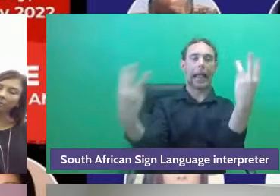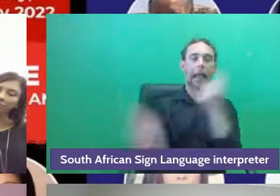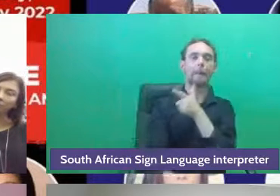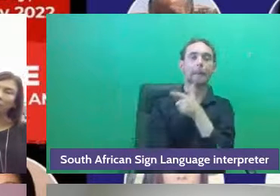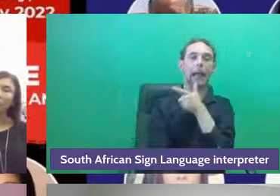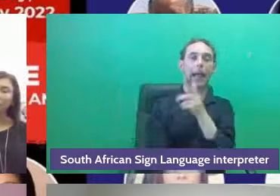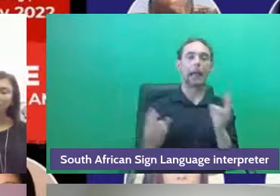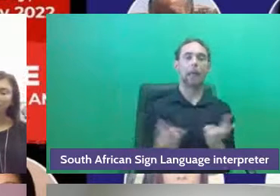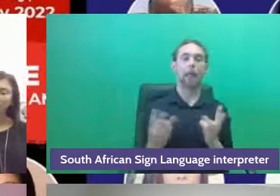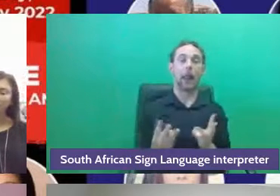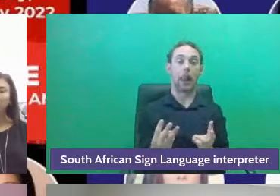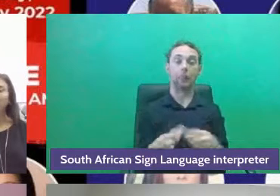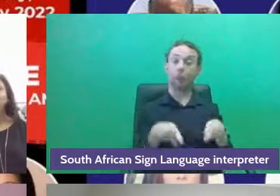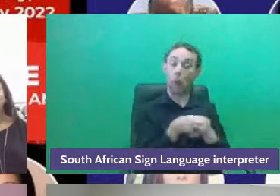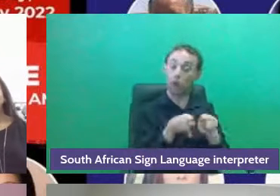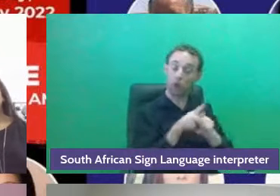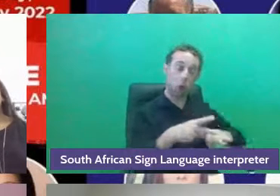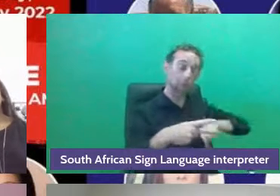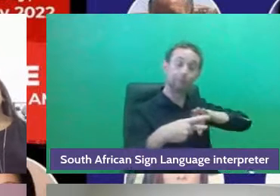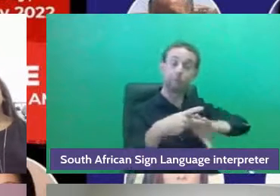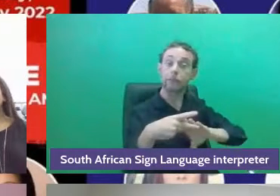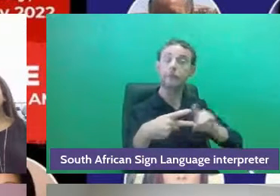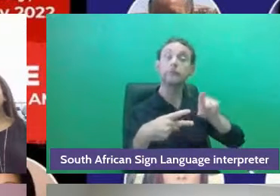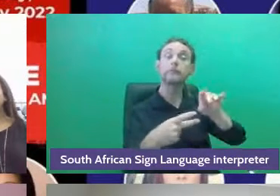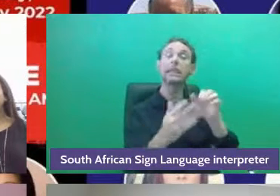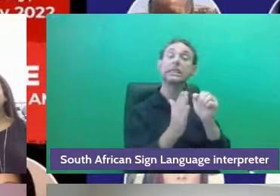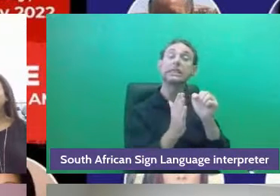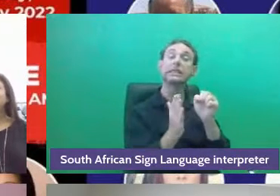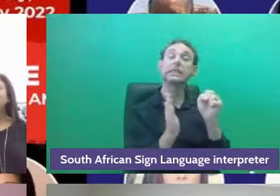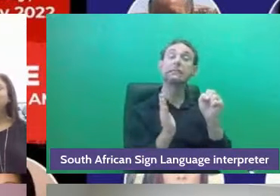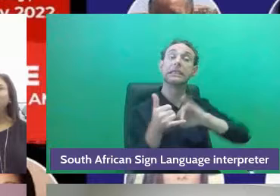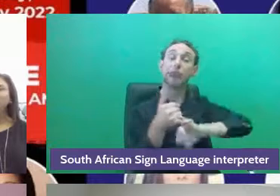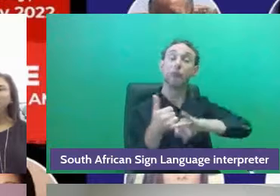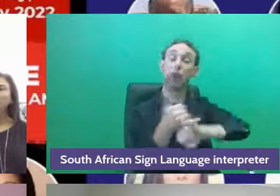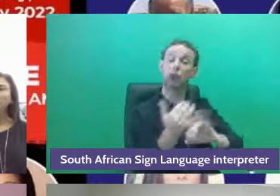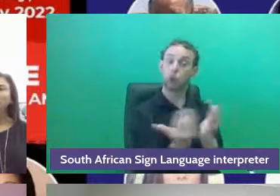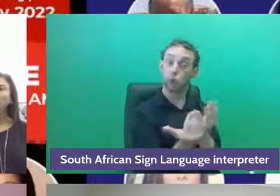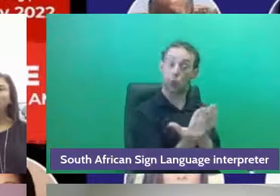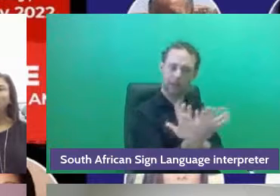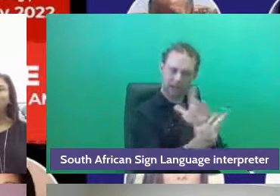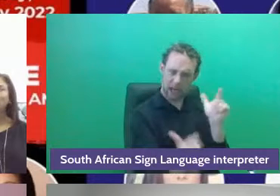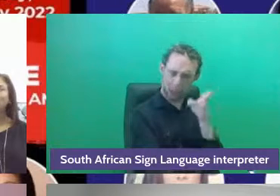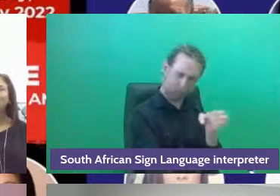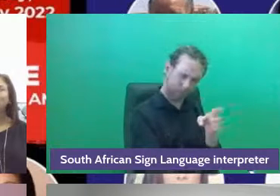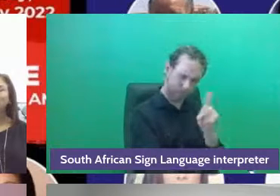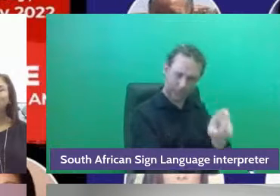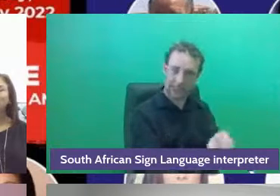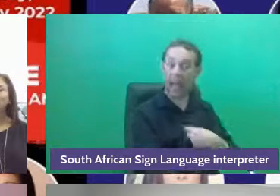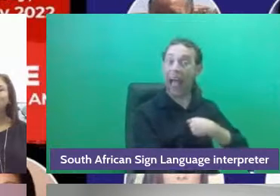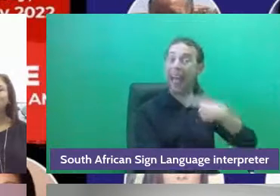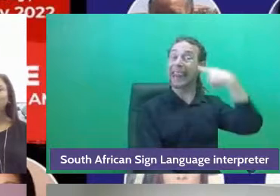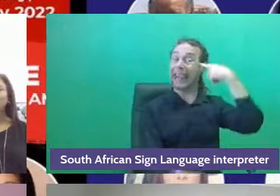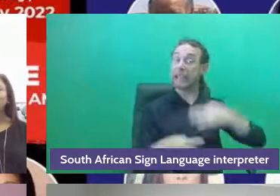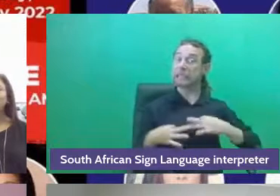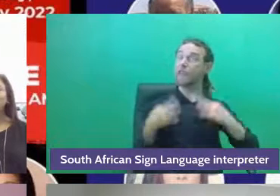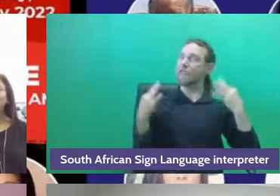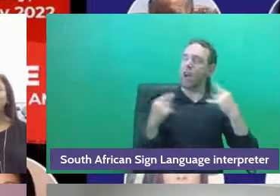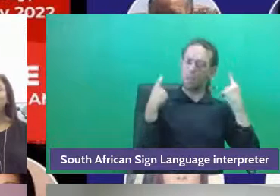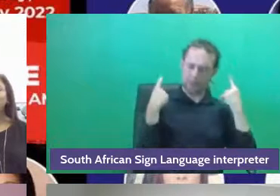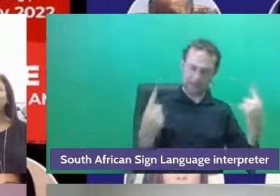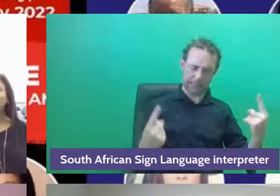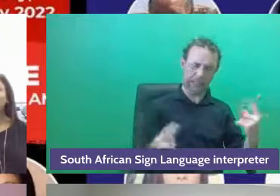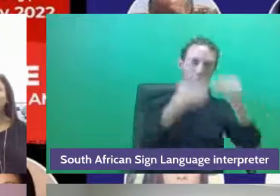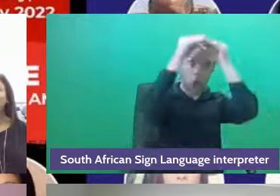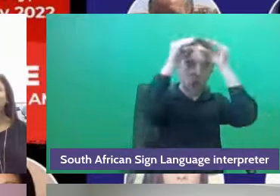at schools, at all schools, training colleges and tertiary institutions. And I think it should be mandatory for the helping professions